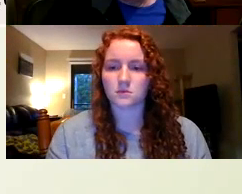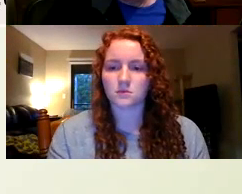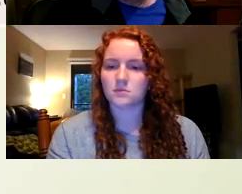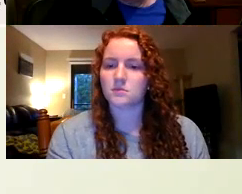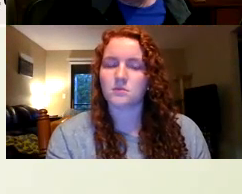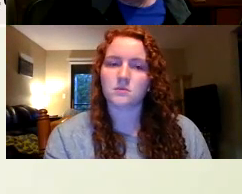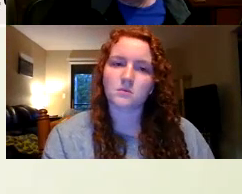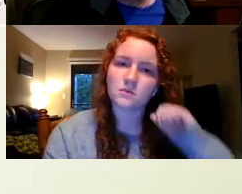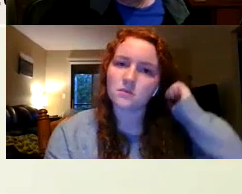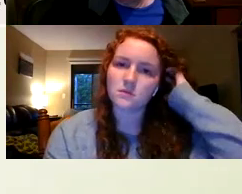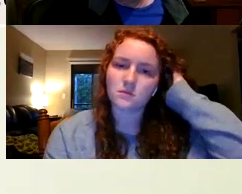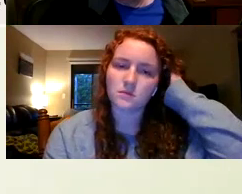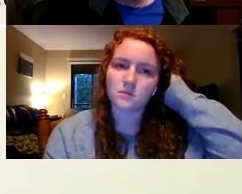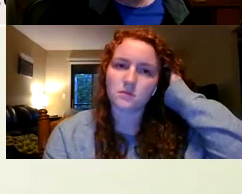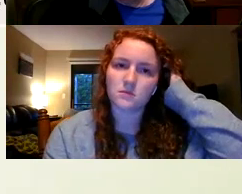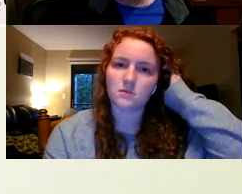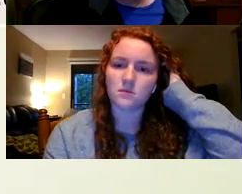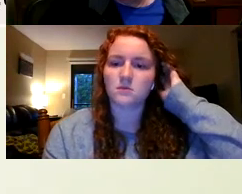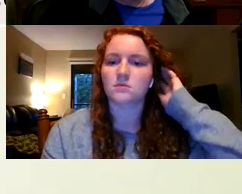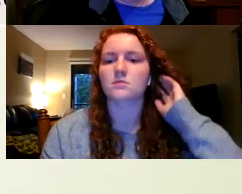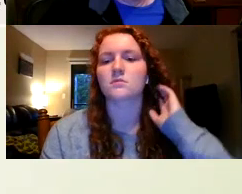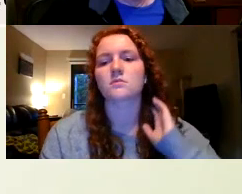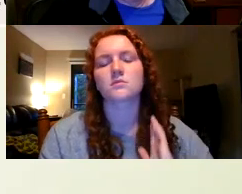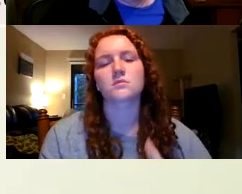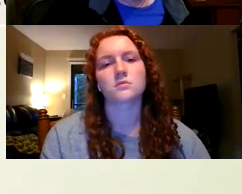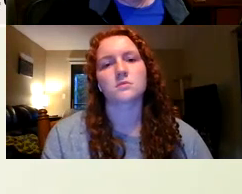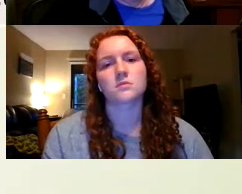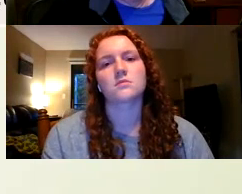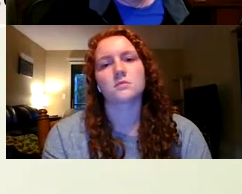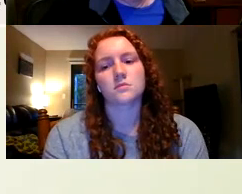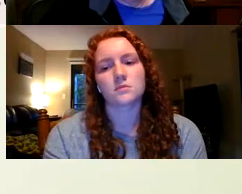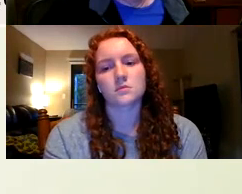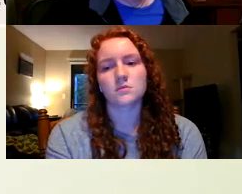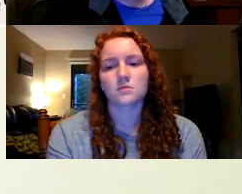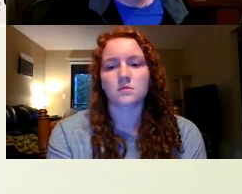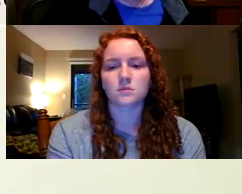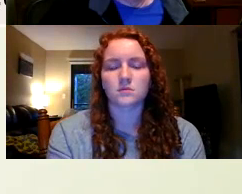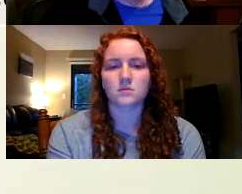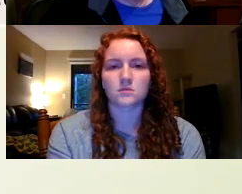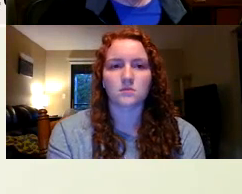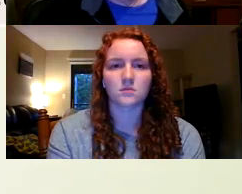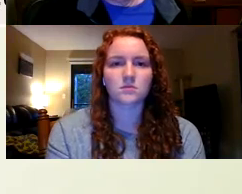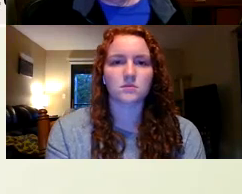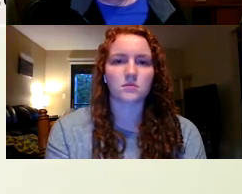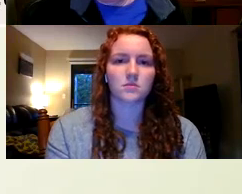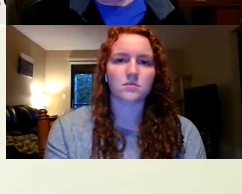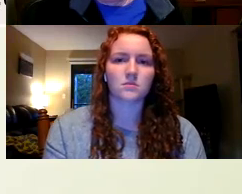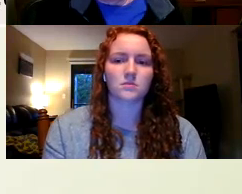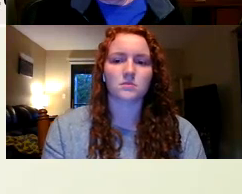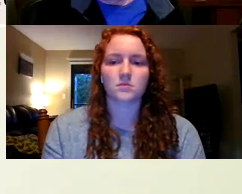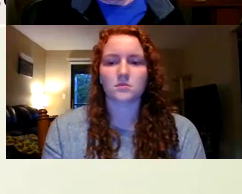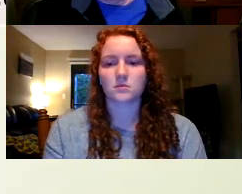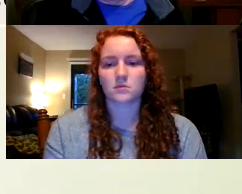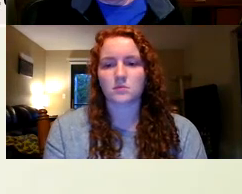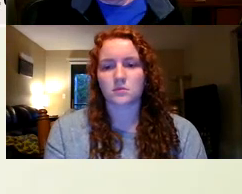Ishbut. Also anise. Anise, yeah, it's